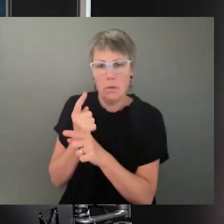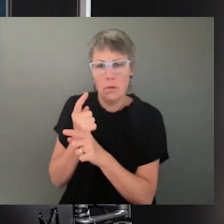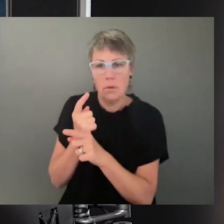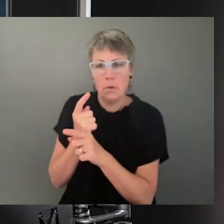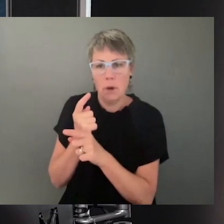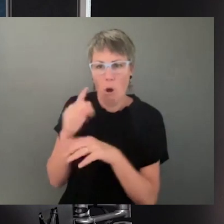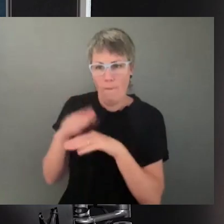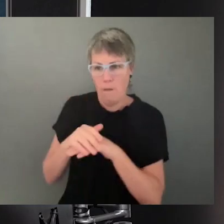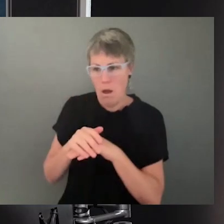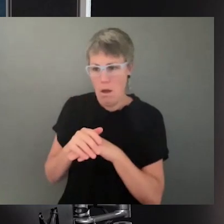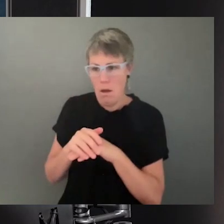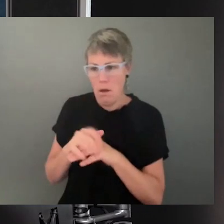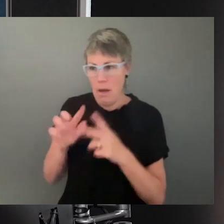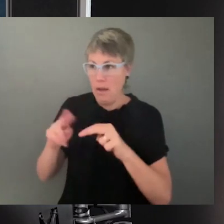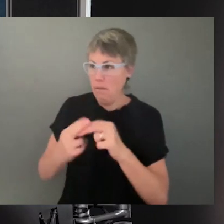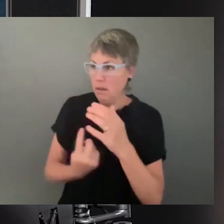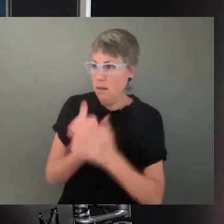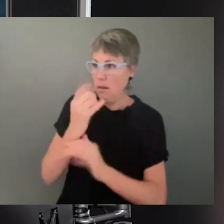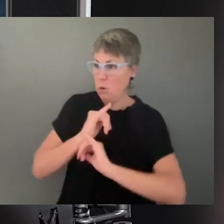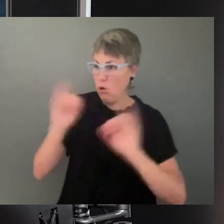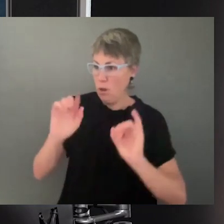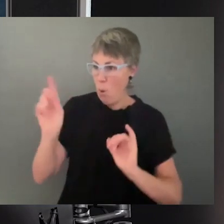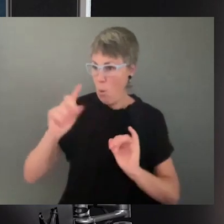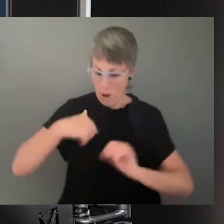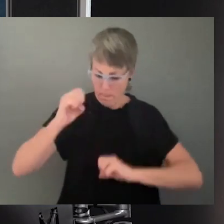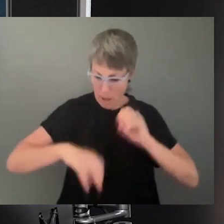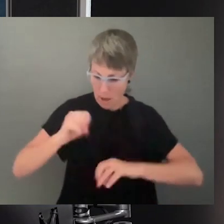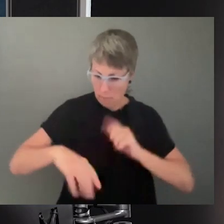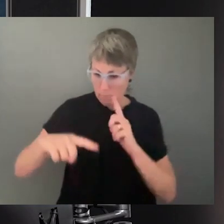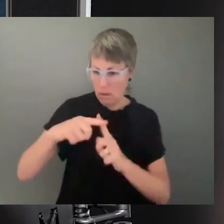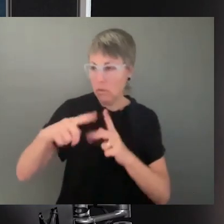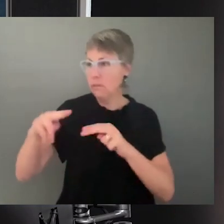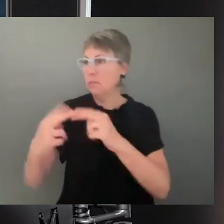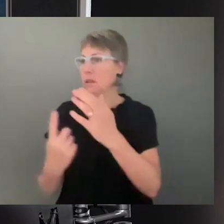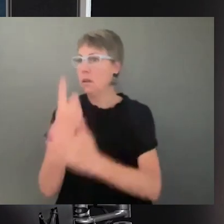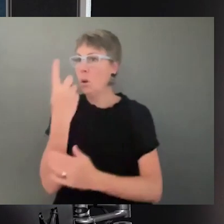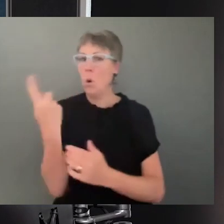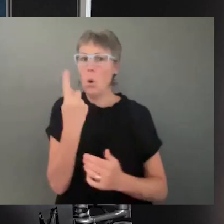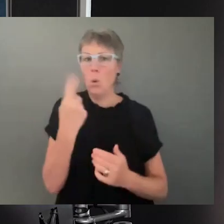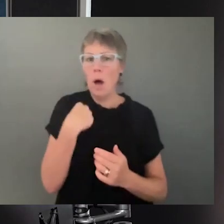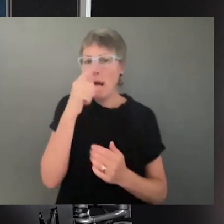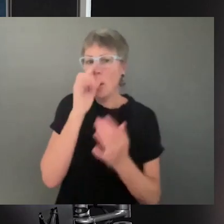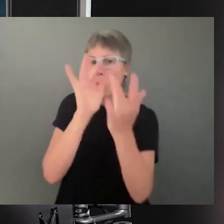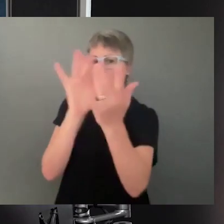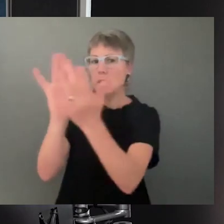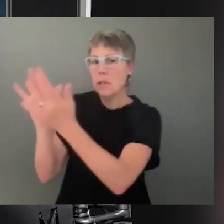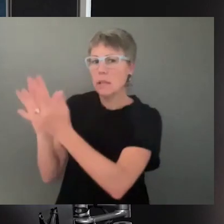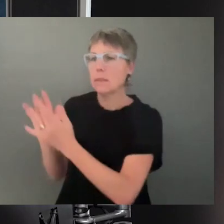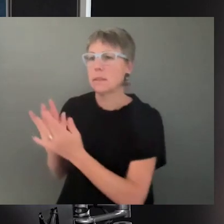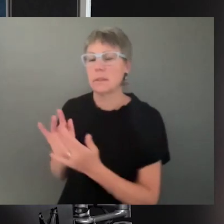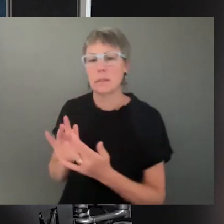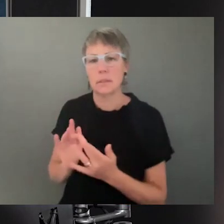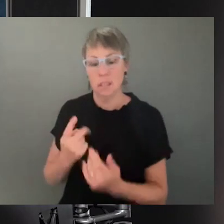they talk about their plans and think about what services are going to be available or potentially compromised and what they